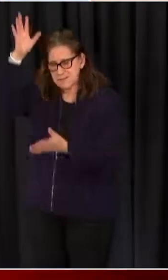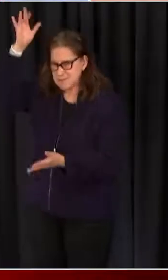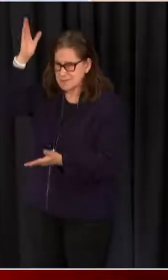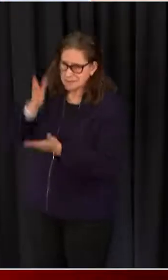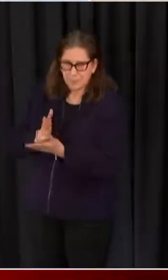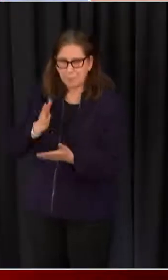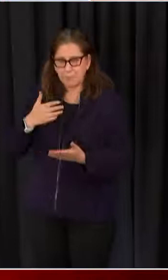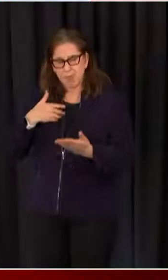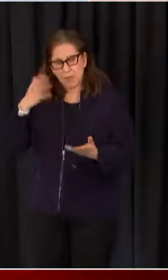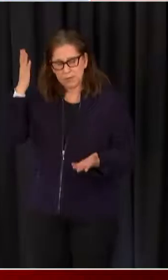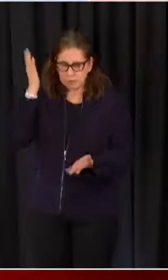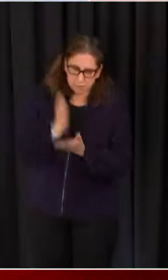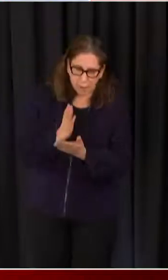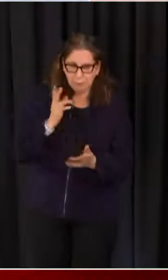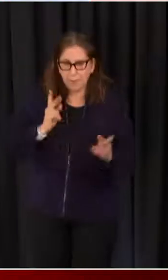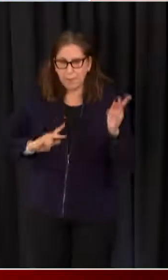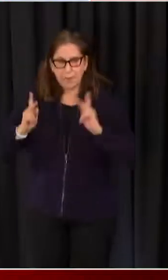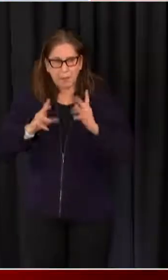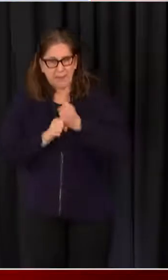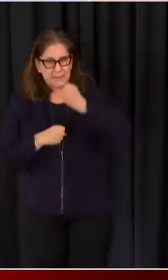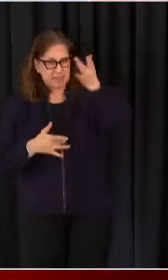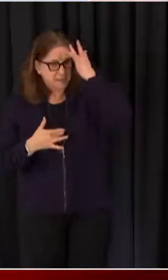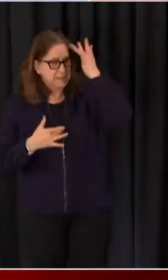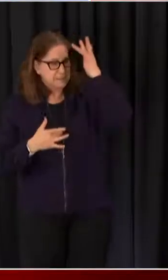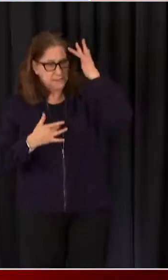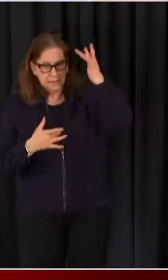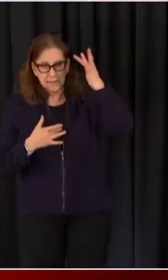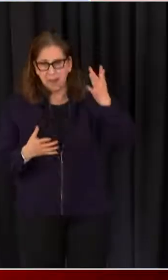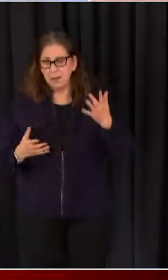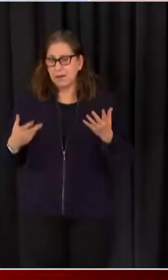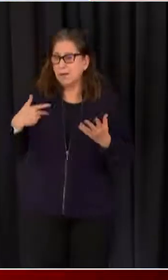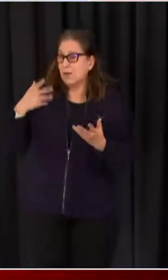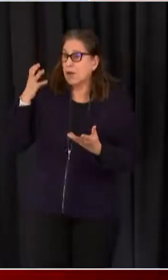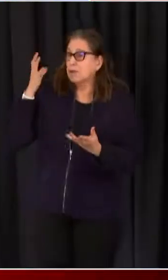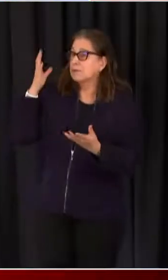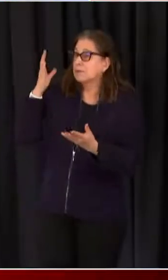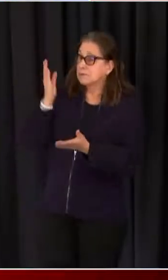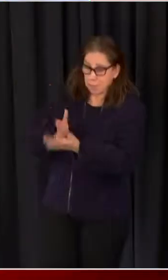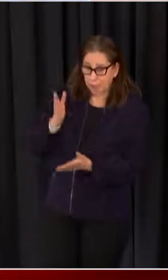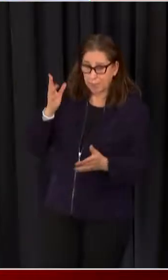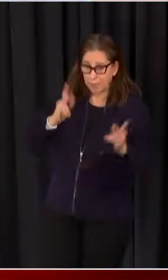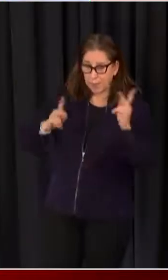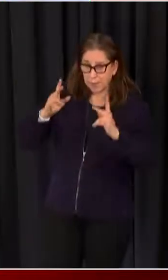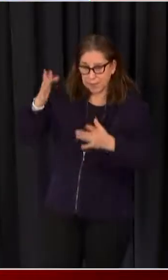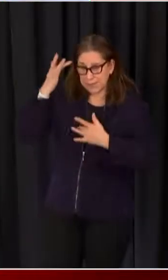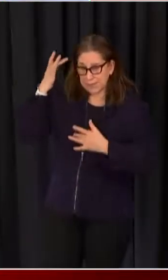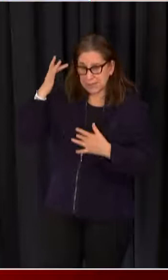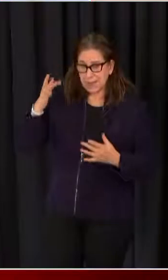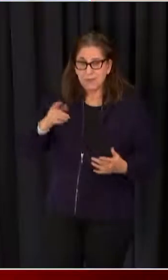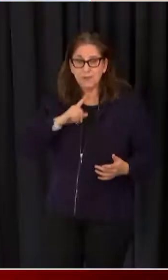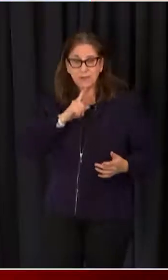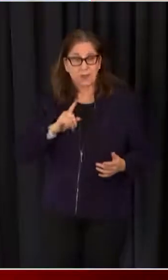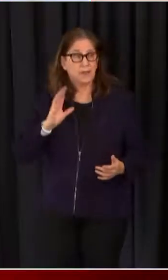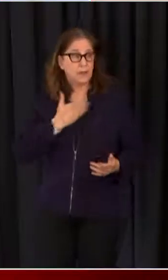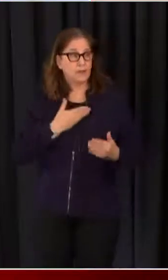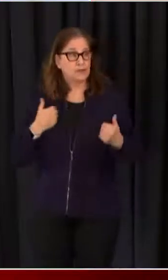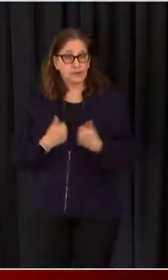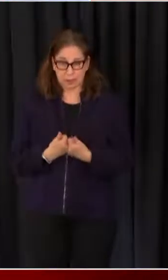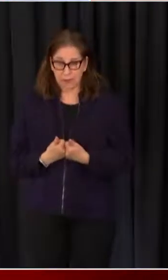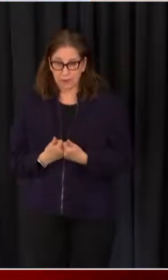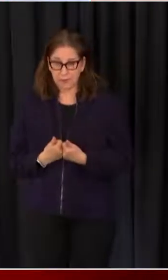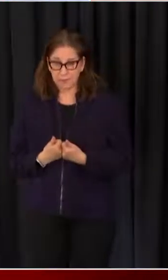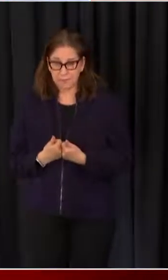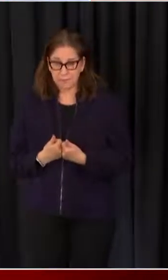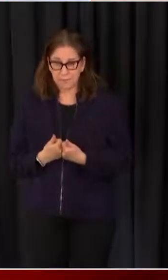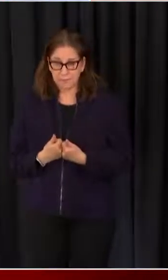sick? And then how can we stop so many people from getting sick? And now it is our charge to crush it